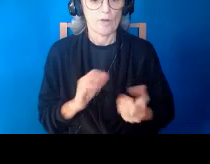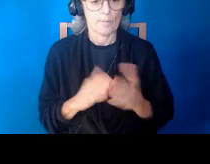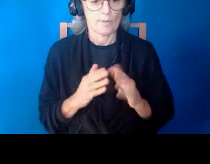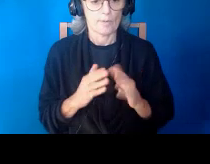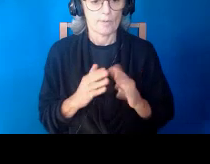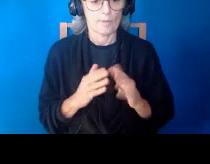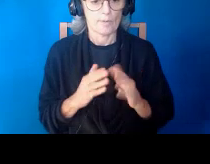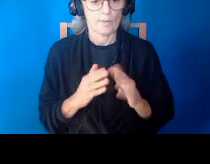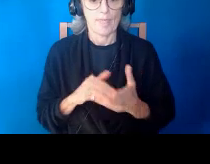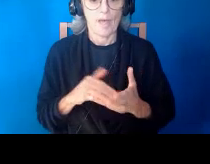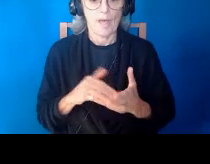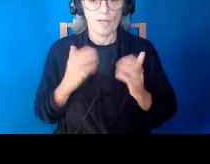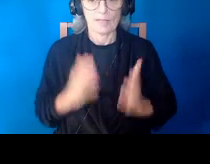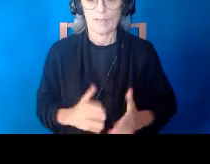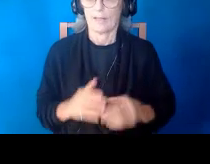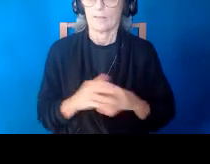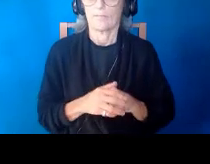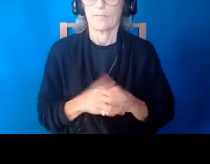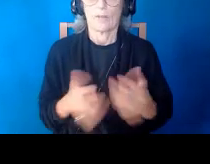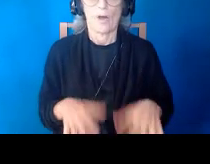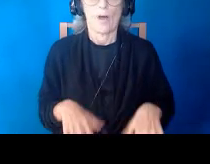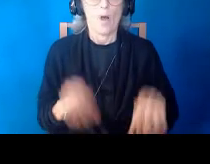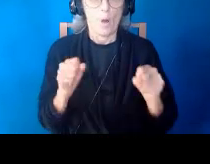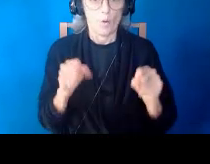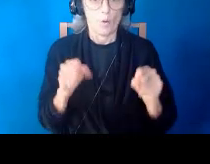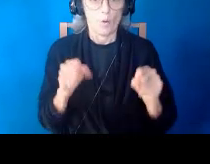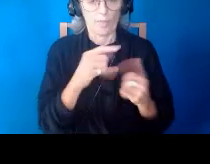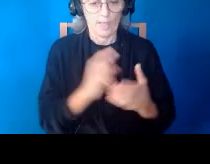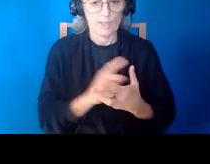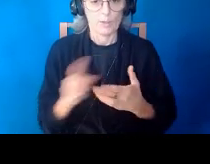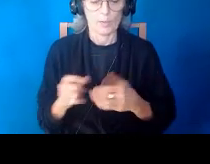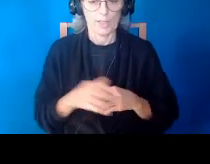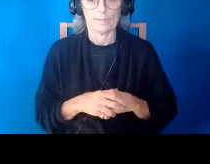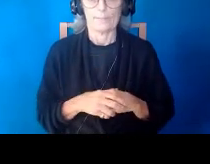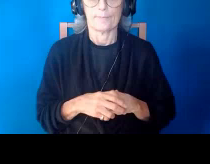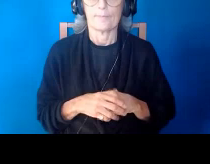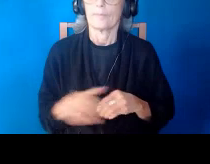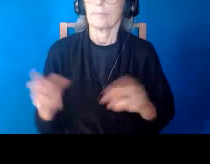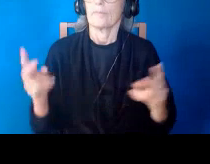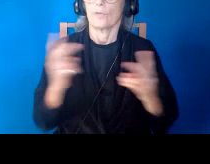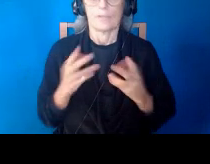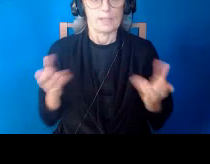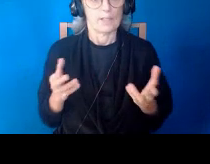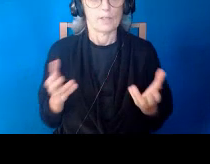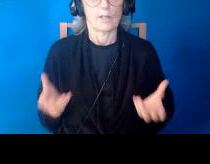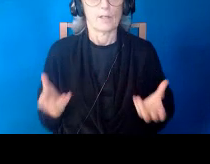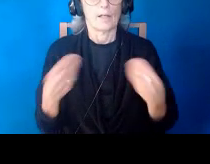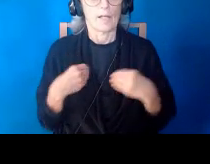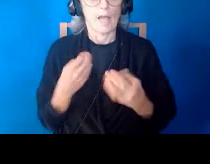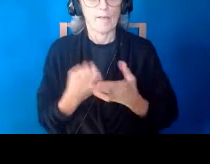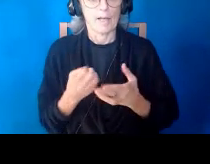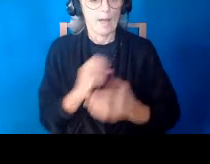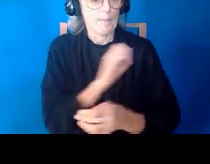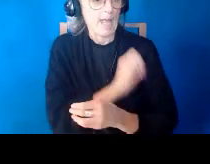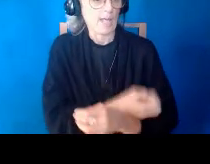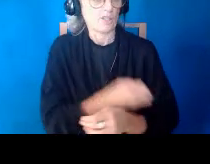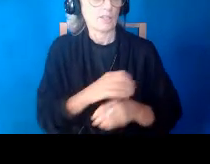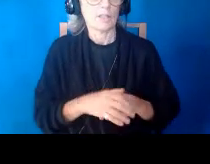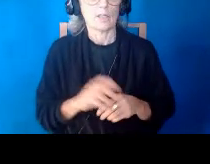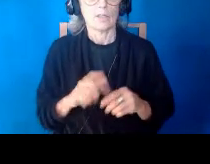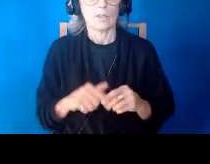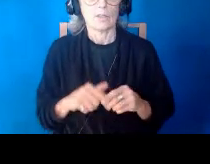residents has had the opportunity to host you this week. Your visit has brought economic energy to our hotels,